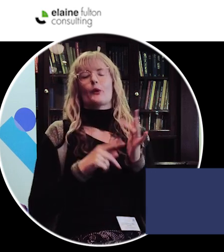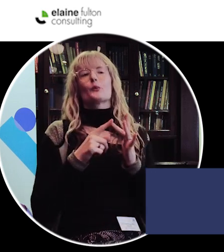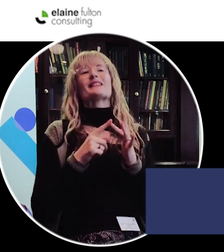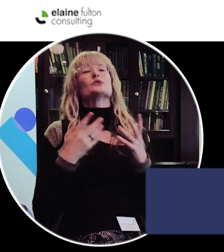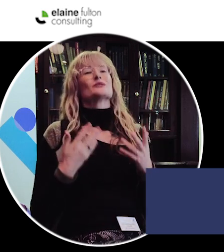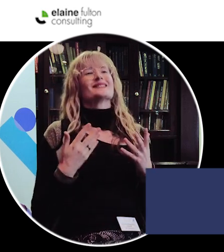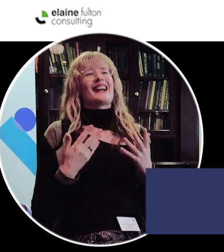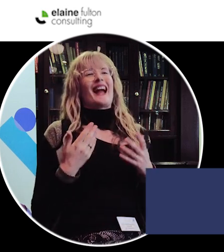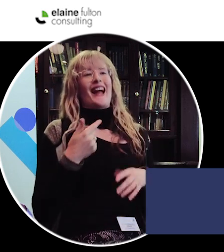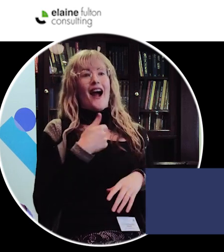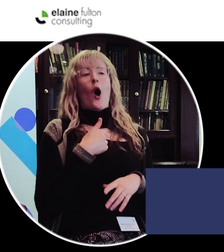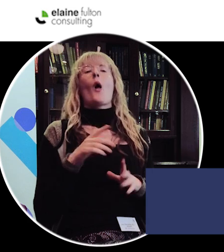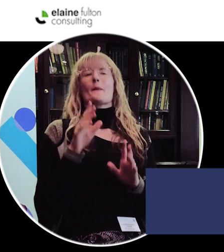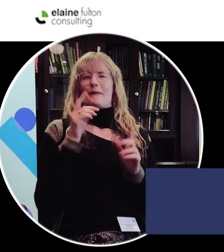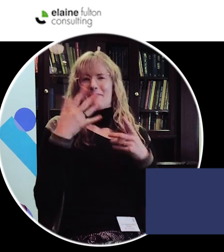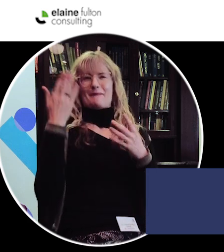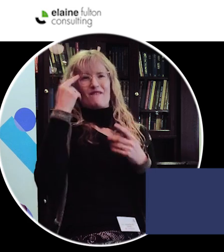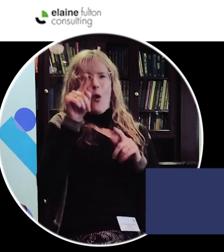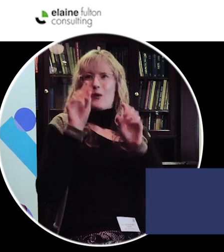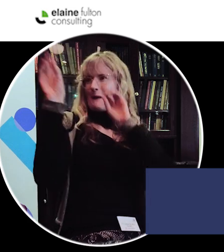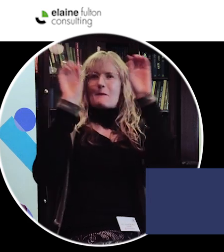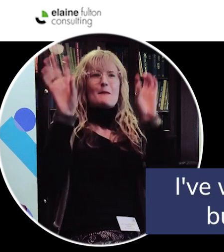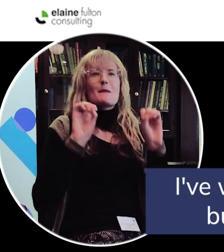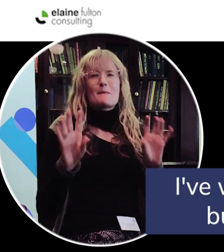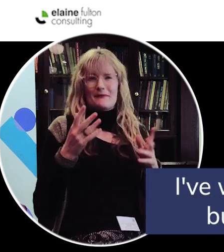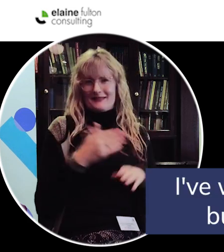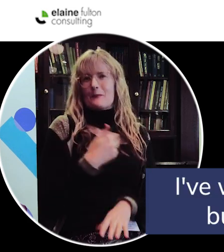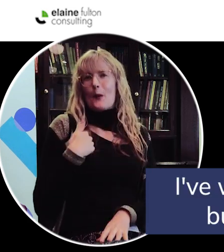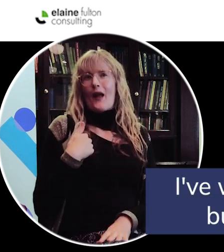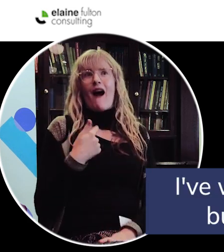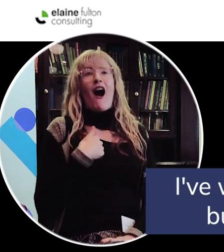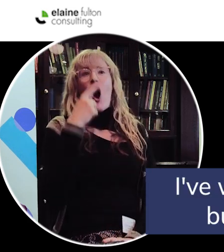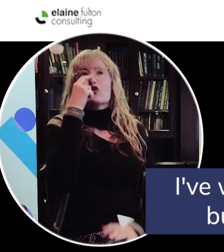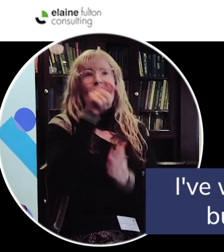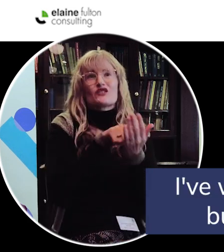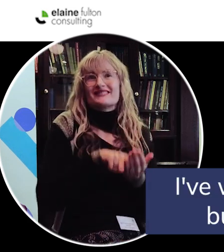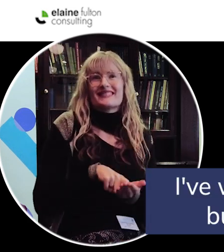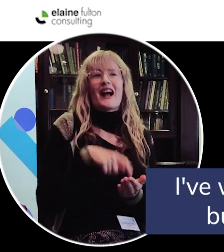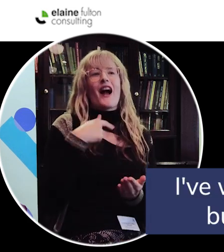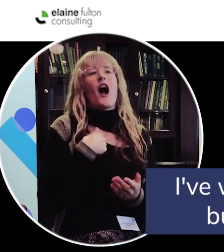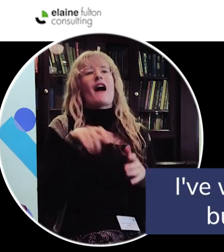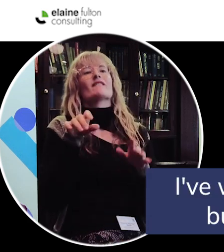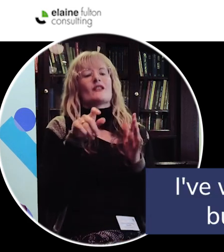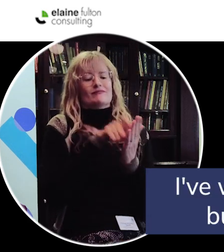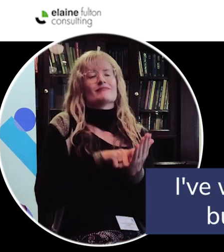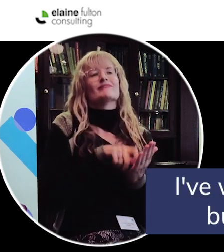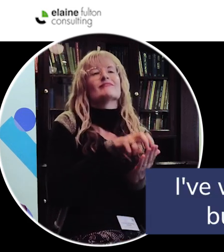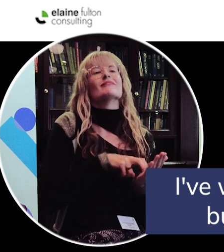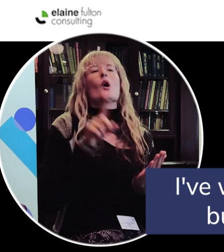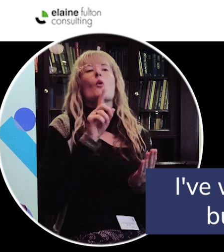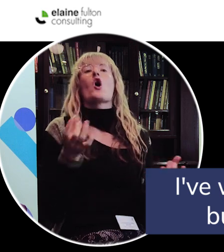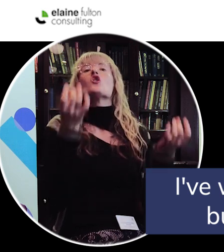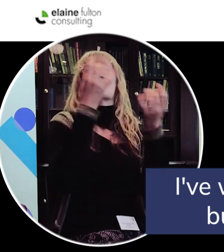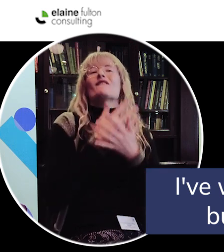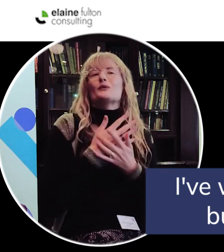God, this is just, I could have written this from what everybody was saying. I've written down confusing, challenging and complex, but I've also written